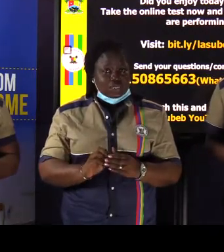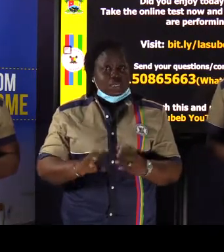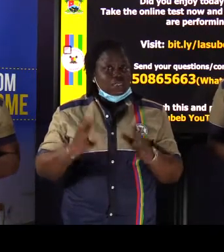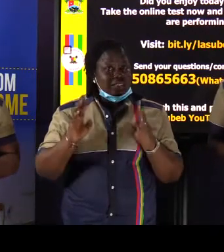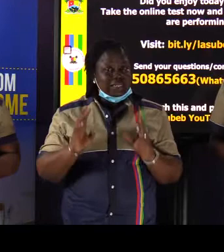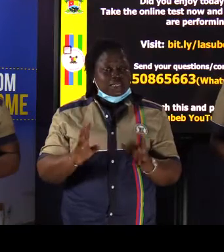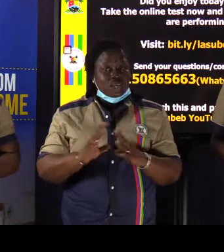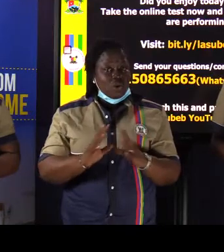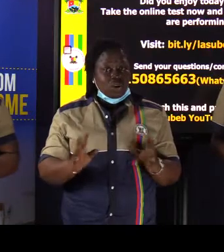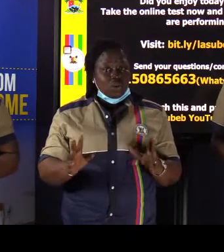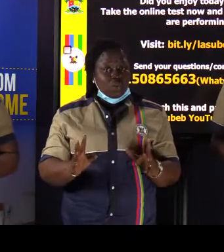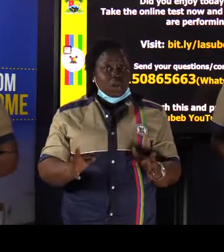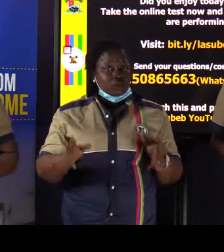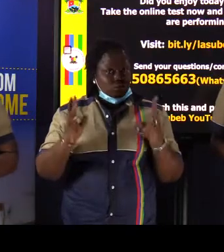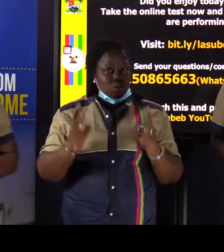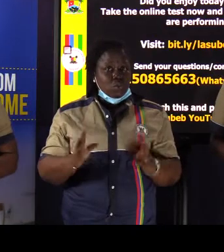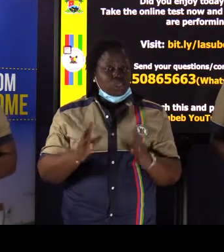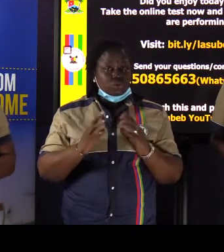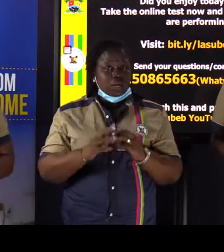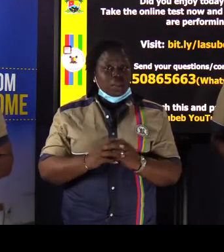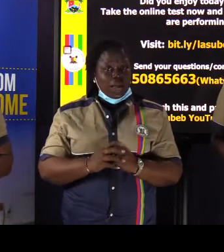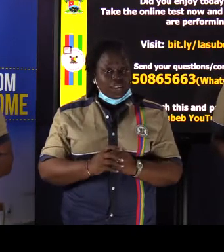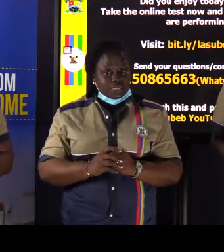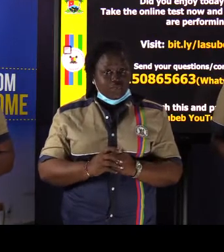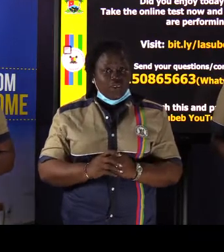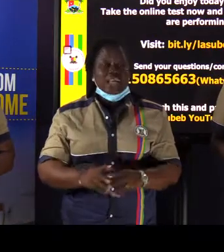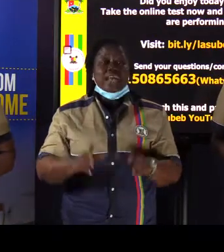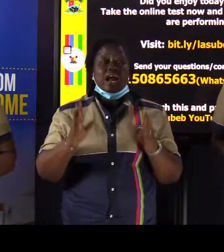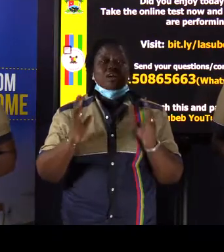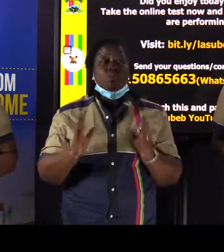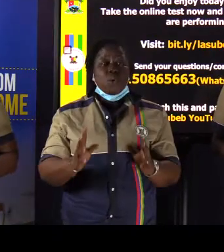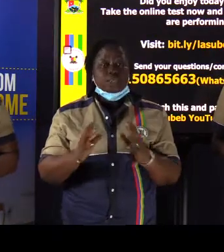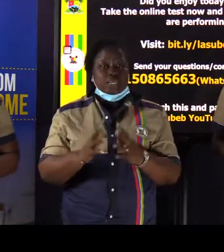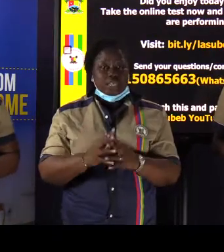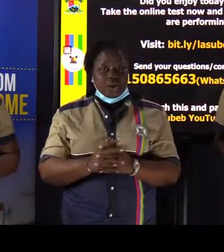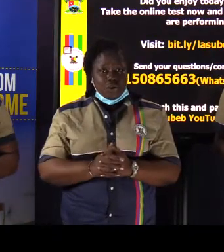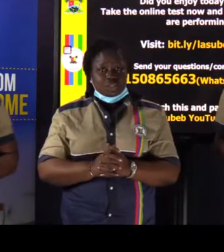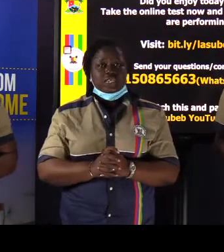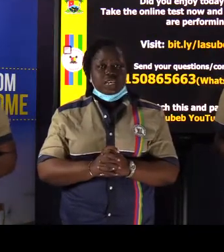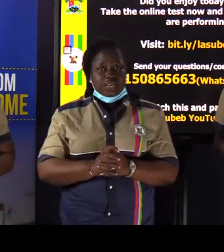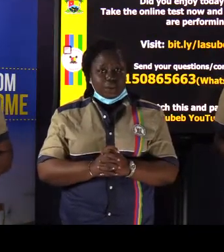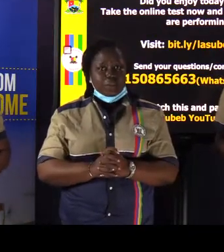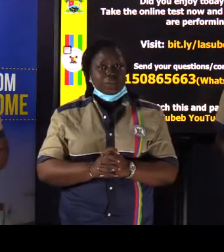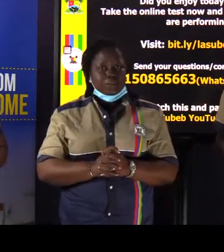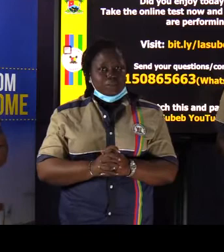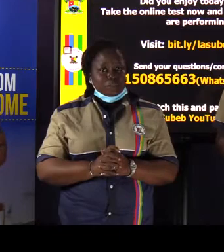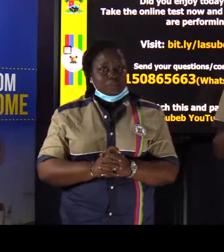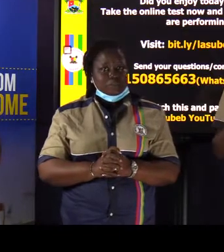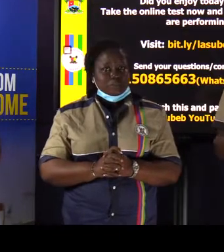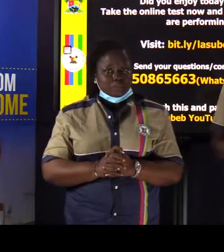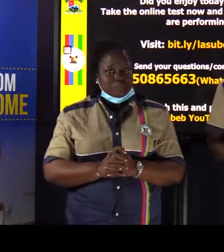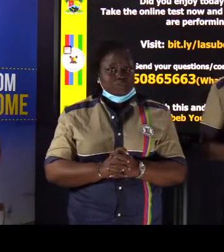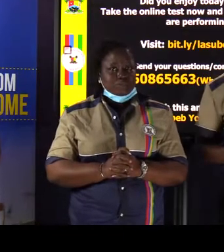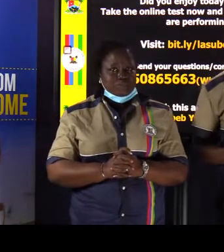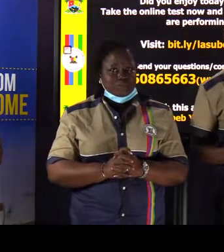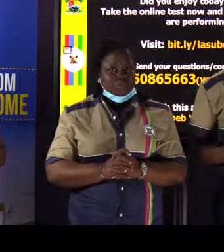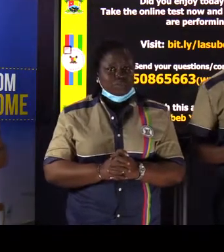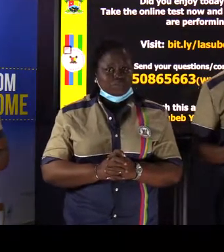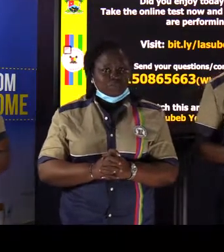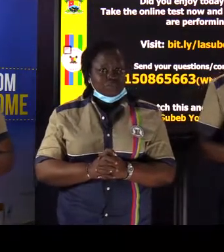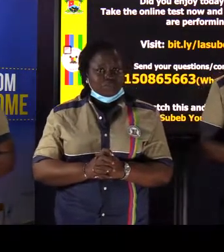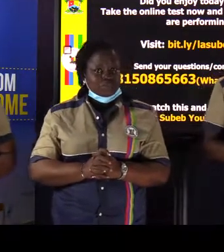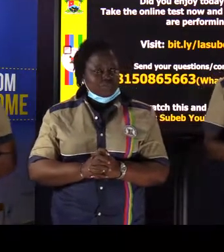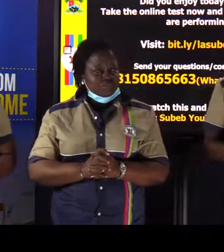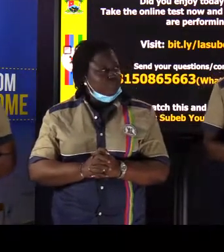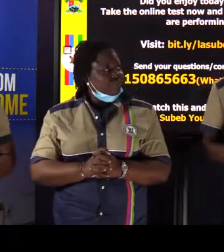authority. That is the only way through which you can be identified and rewarded accordingly. We believe you